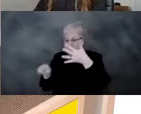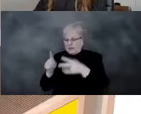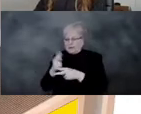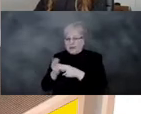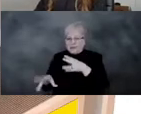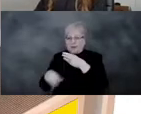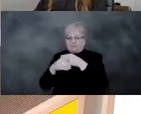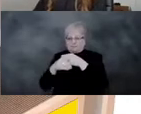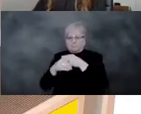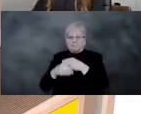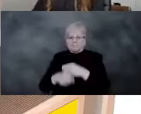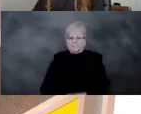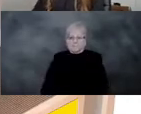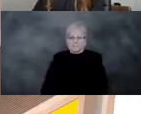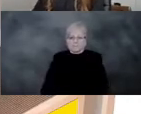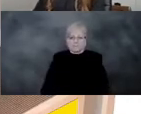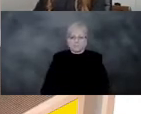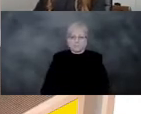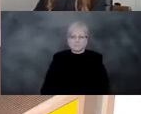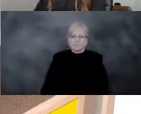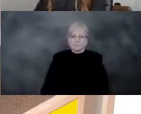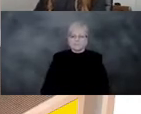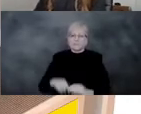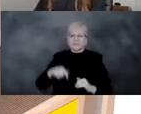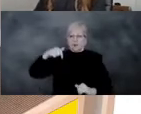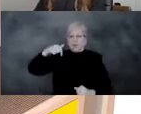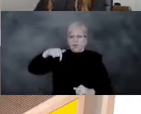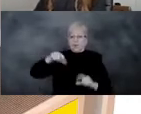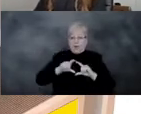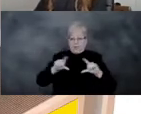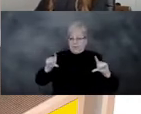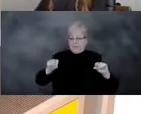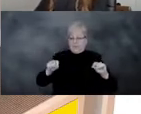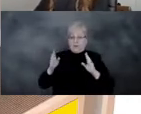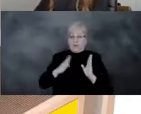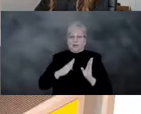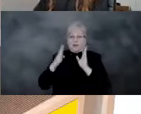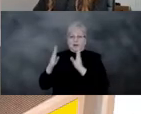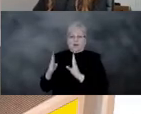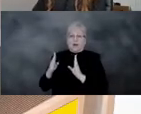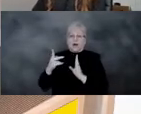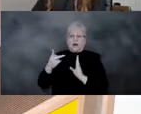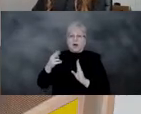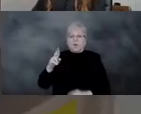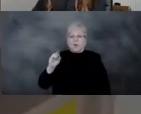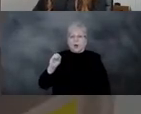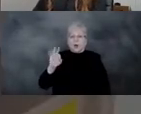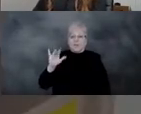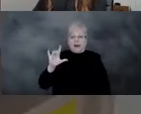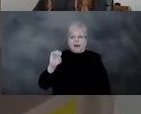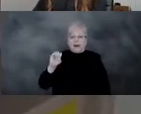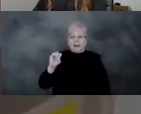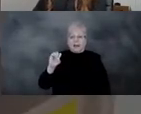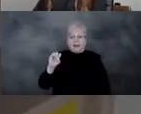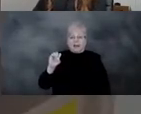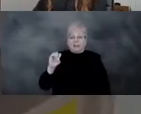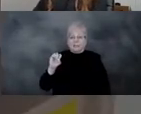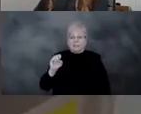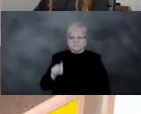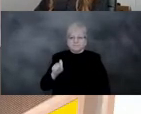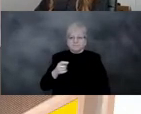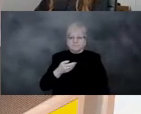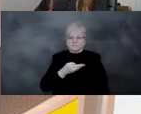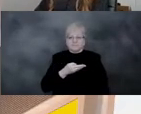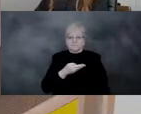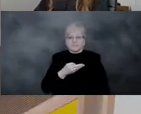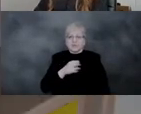The next icon in the bottom toolbar that we will review is the profile. Clicking on the profile will allow you to edit